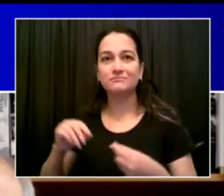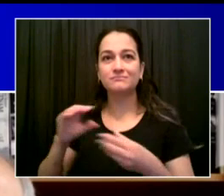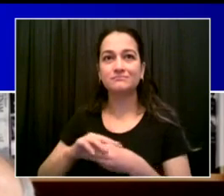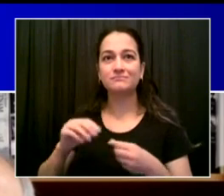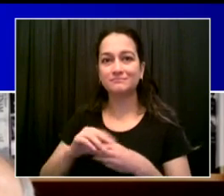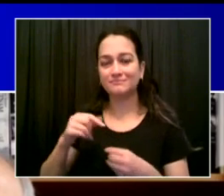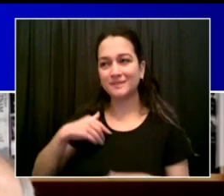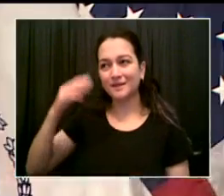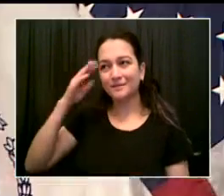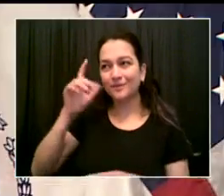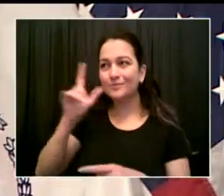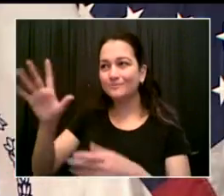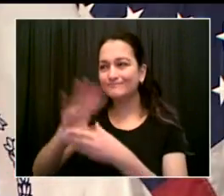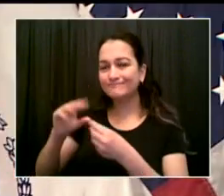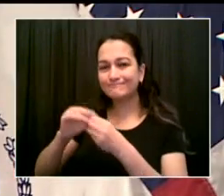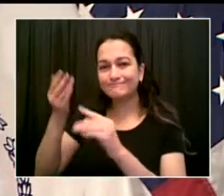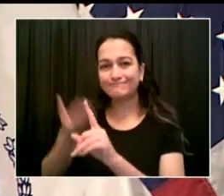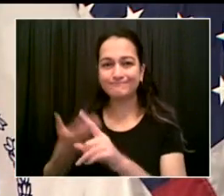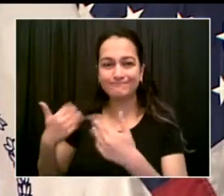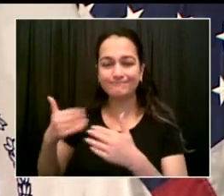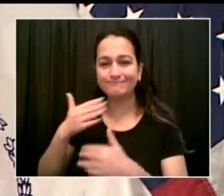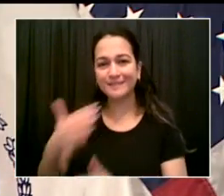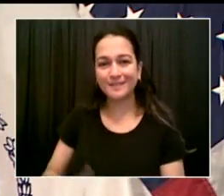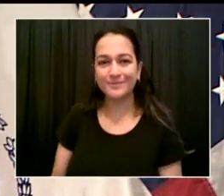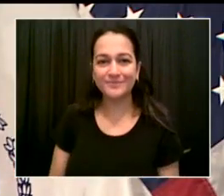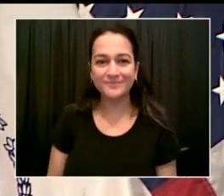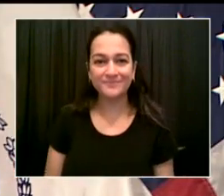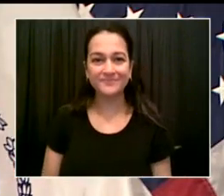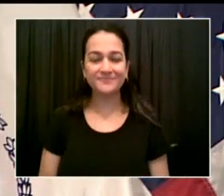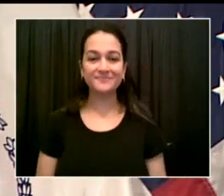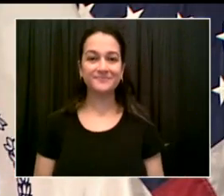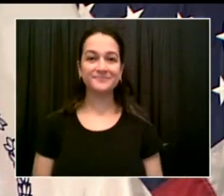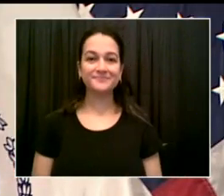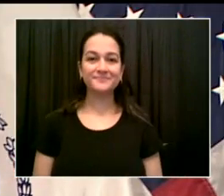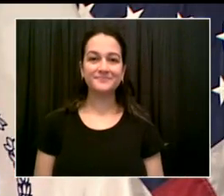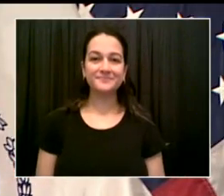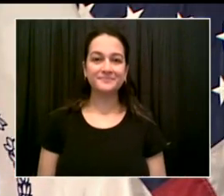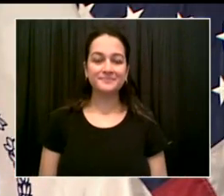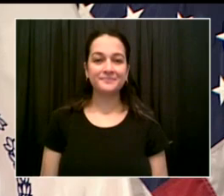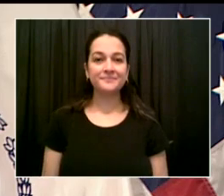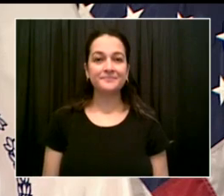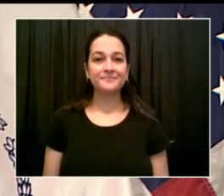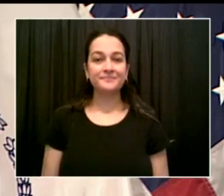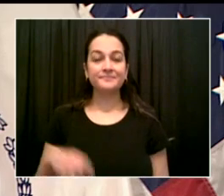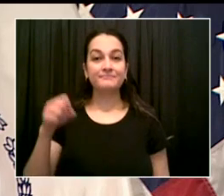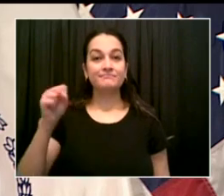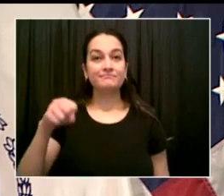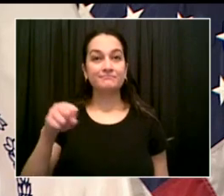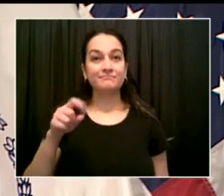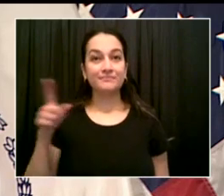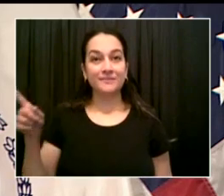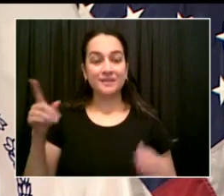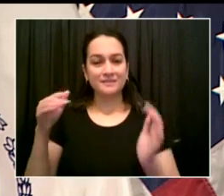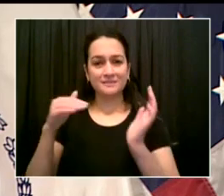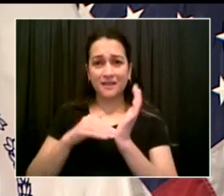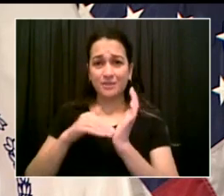example. Listen, this can be done. Dr. Emanuel's right, it can be done, and like so many other things, where better